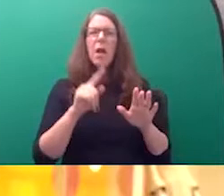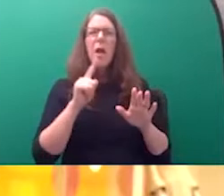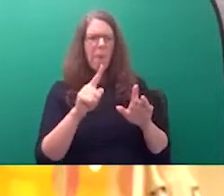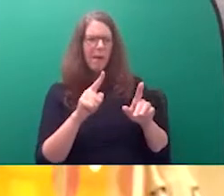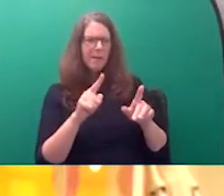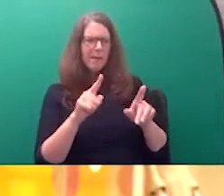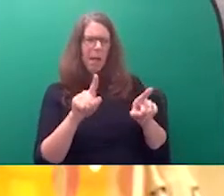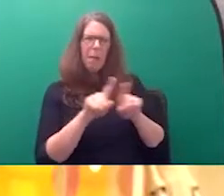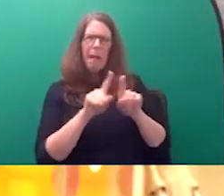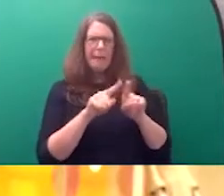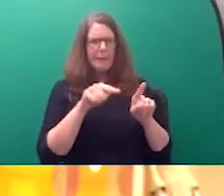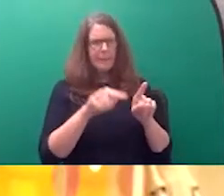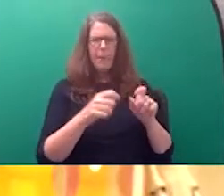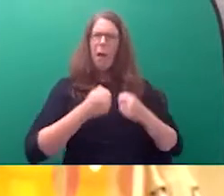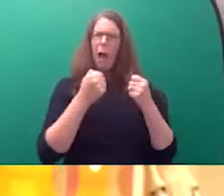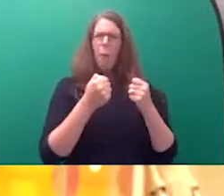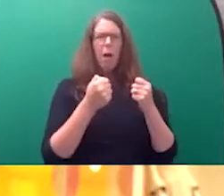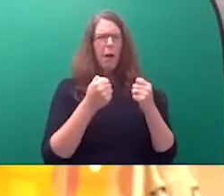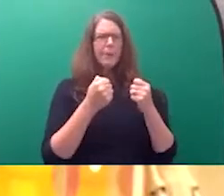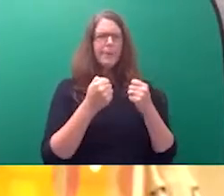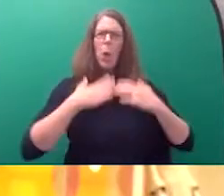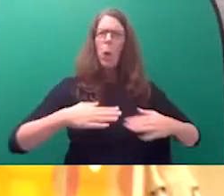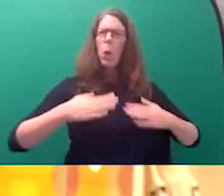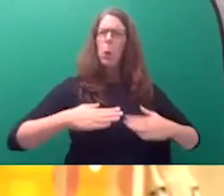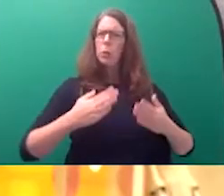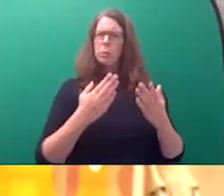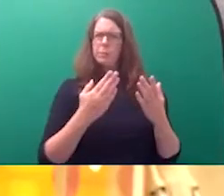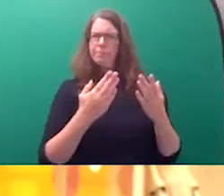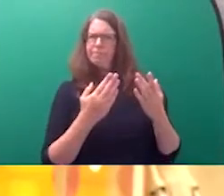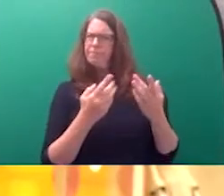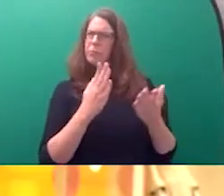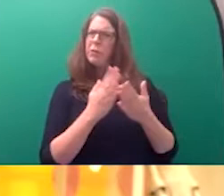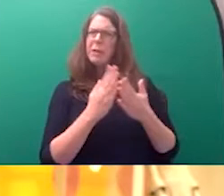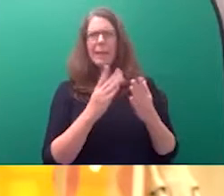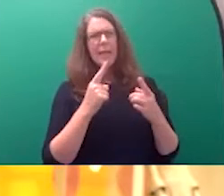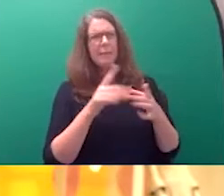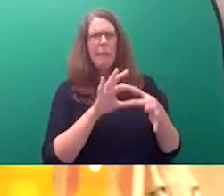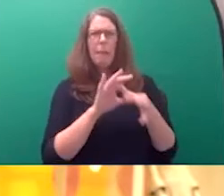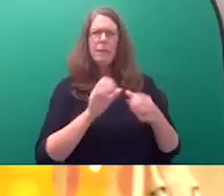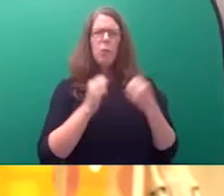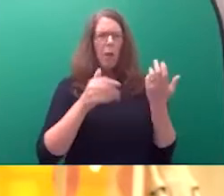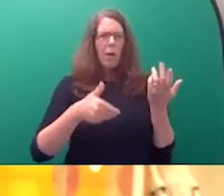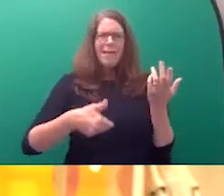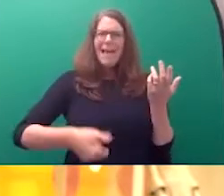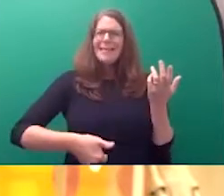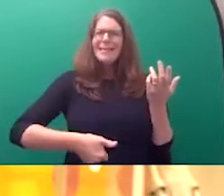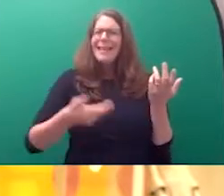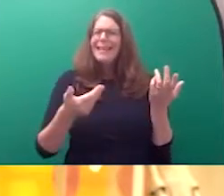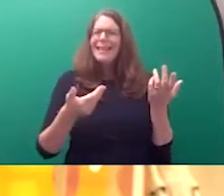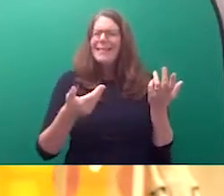you know. Mm-hmm. And I think it's great to be able to work with your friends, you know, and they they are there's lots of musicians